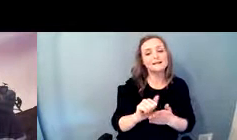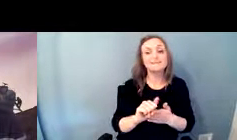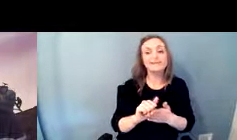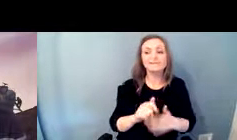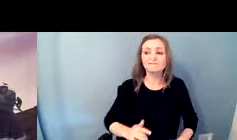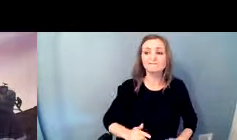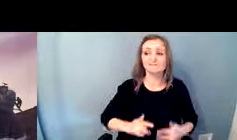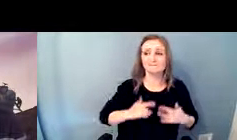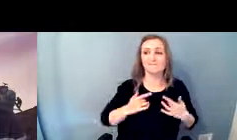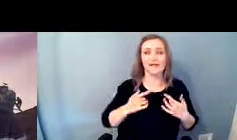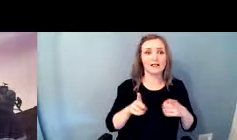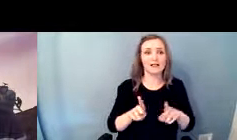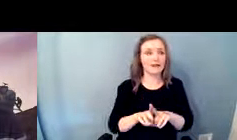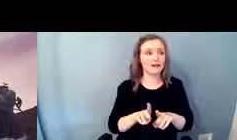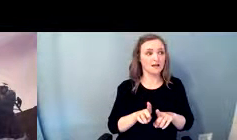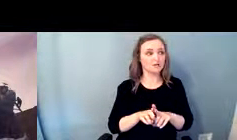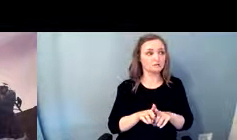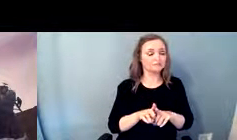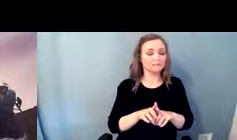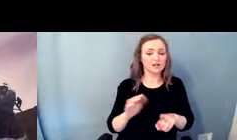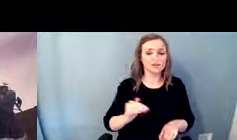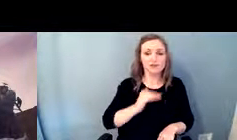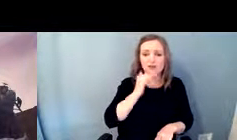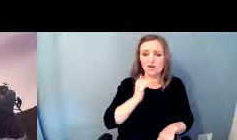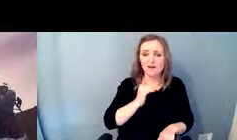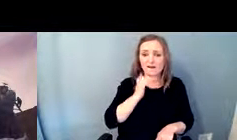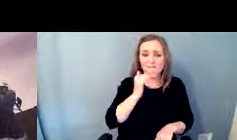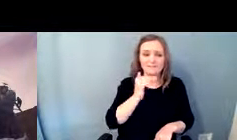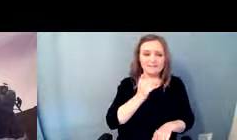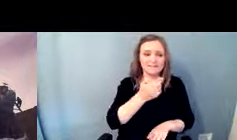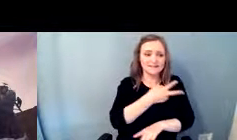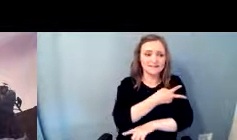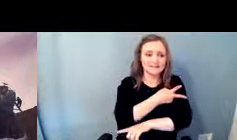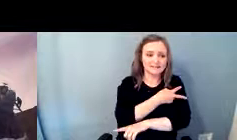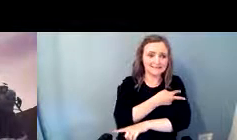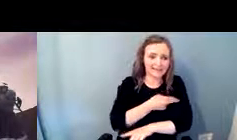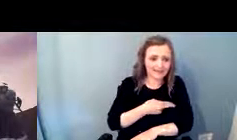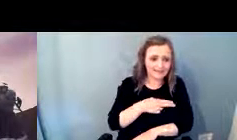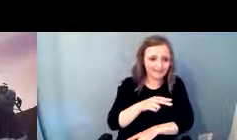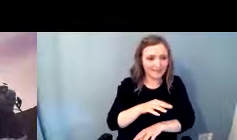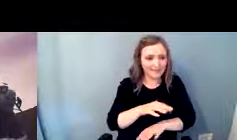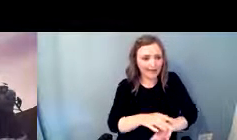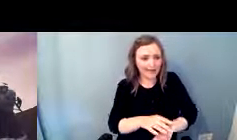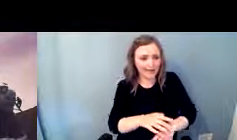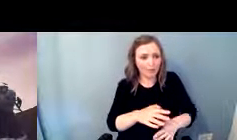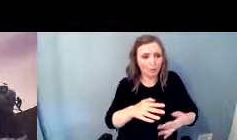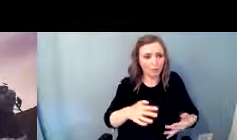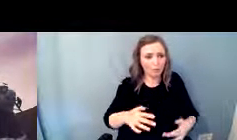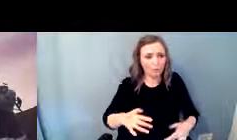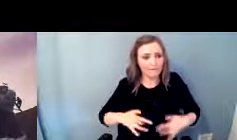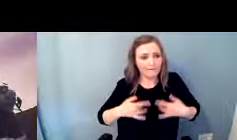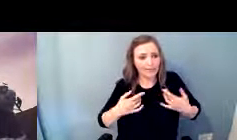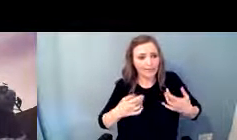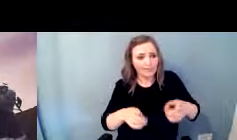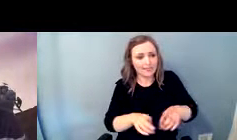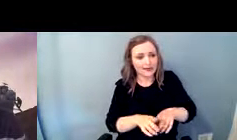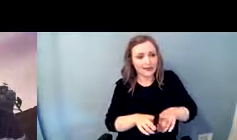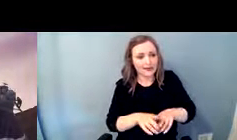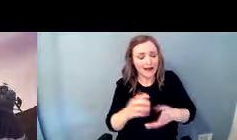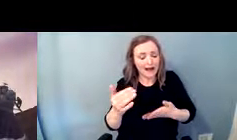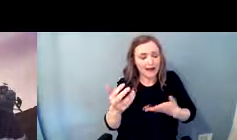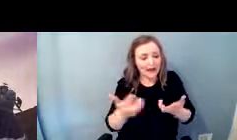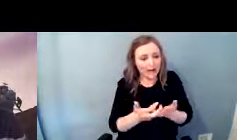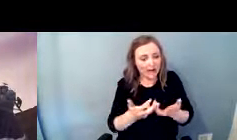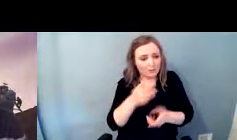very reduced service for at least a few days, while they thought about how they would safely bring patients down